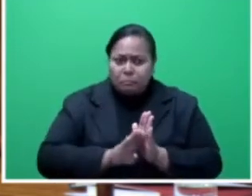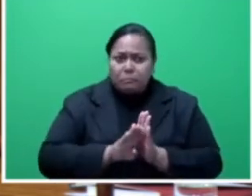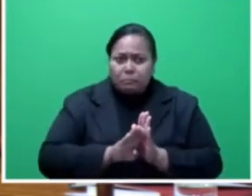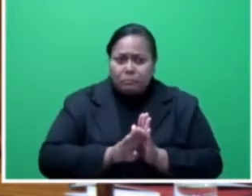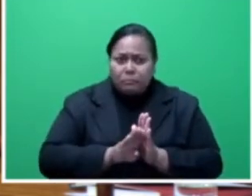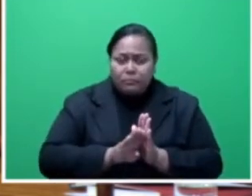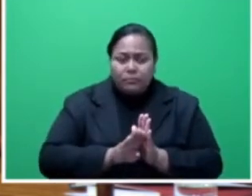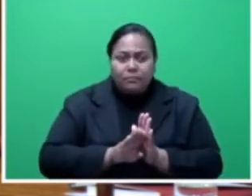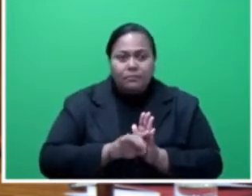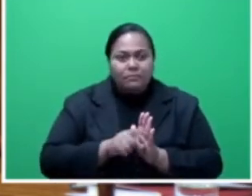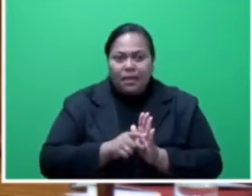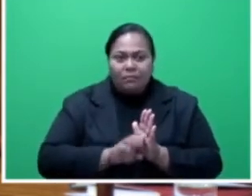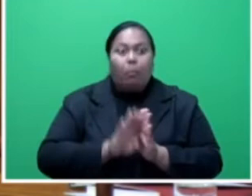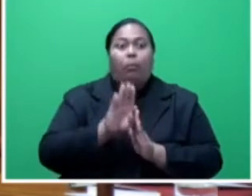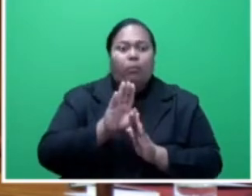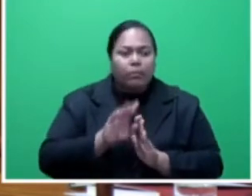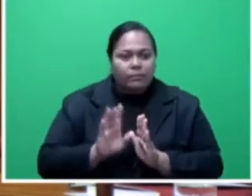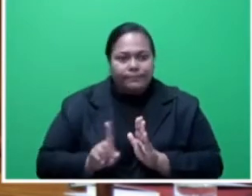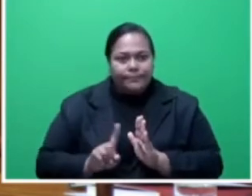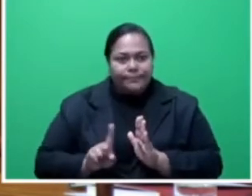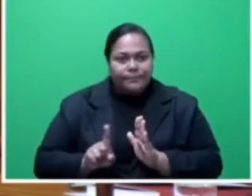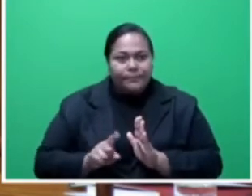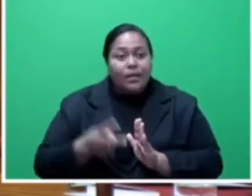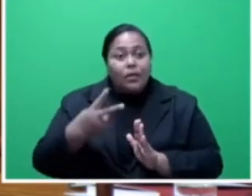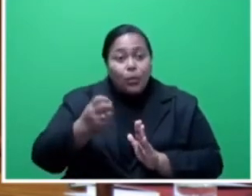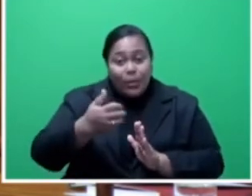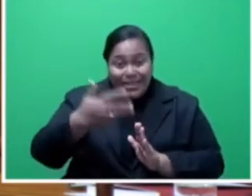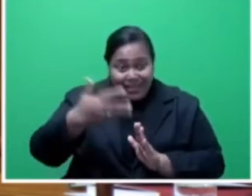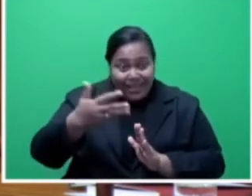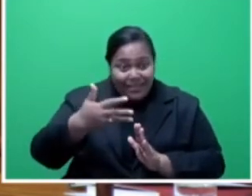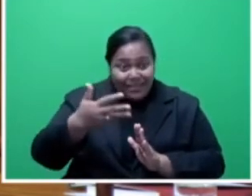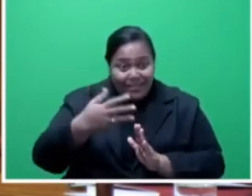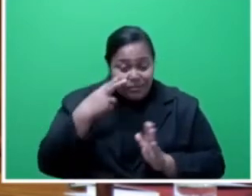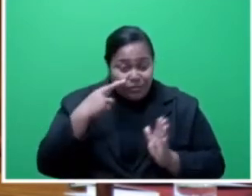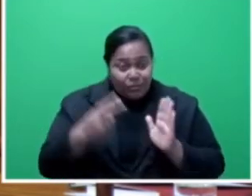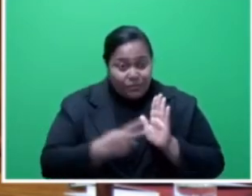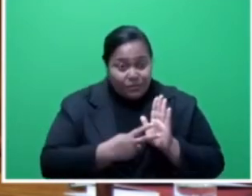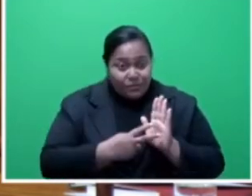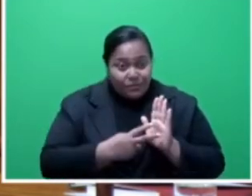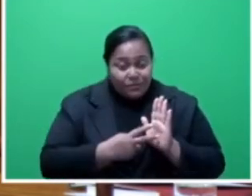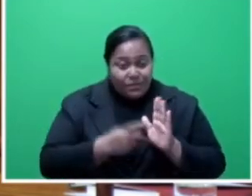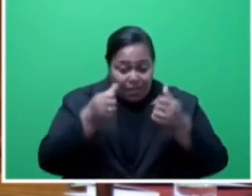increase. And back in 2019, look at the agriculture market share,